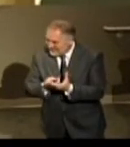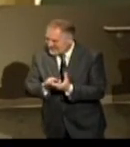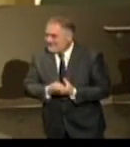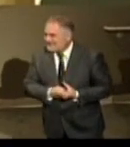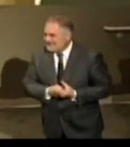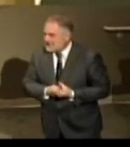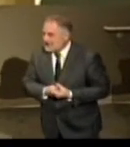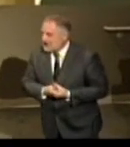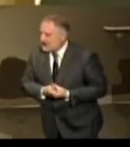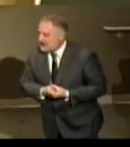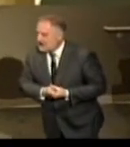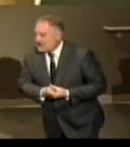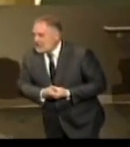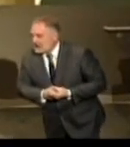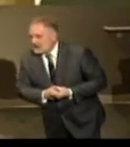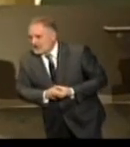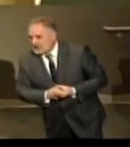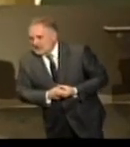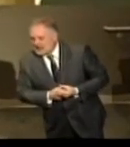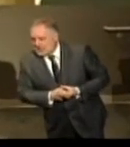thing,